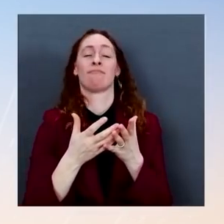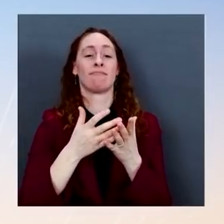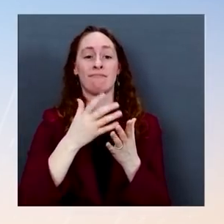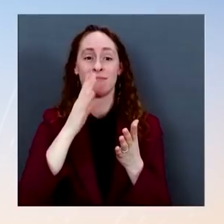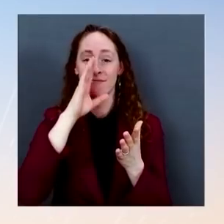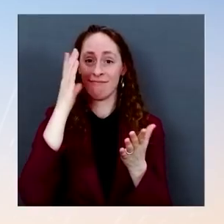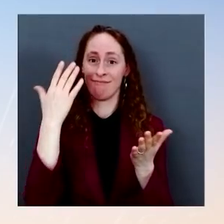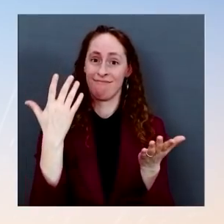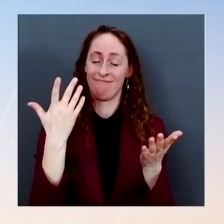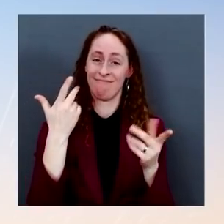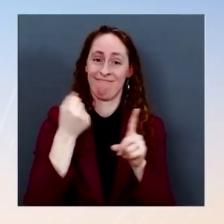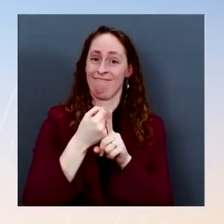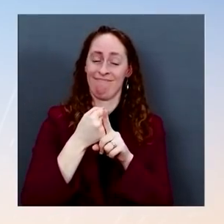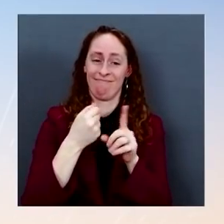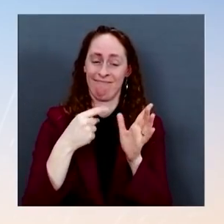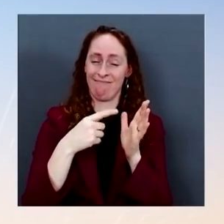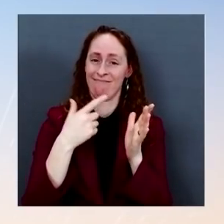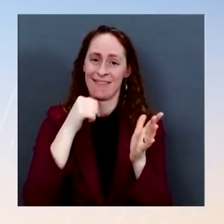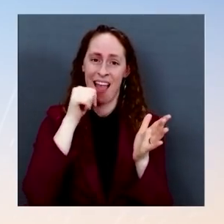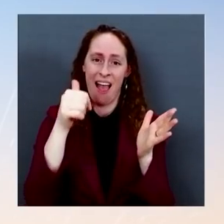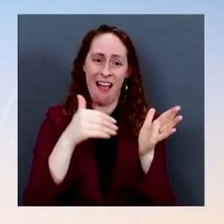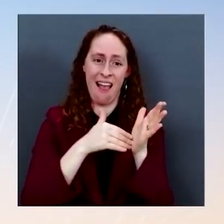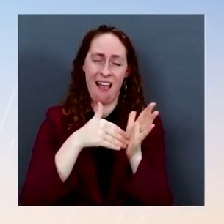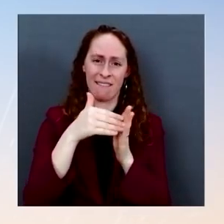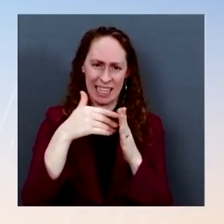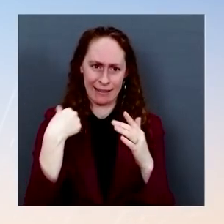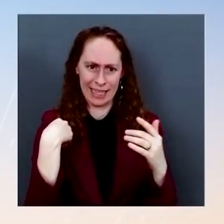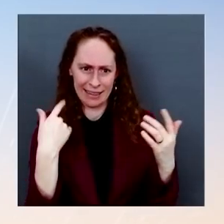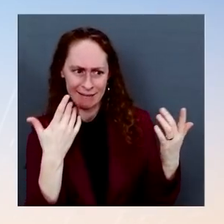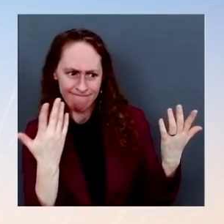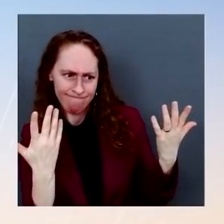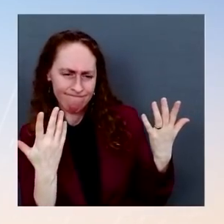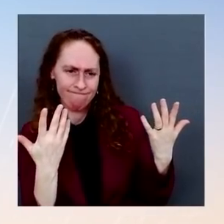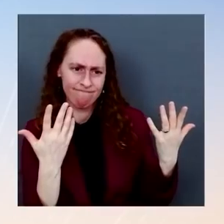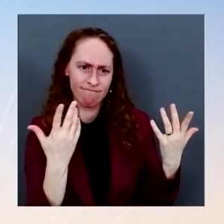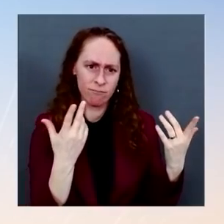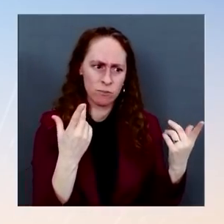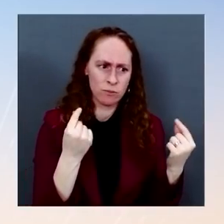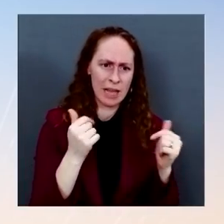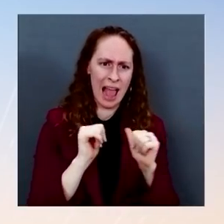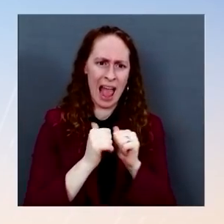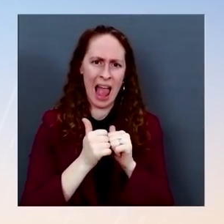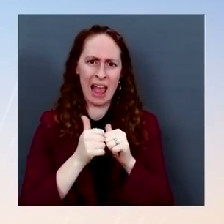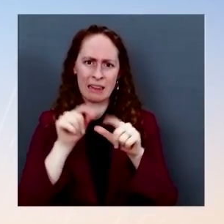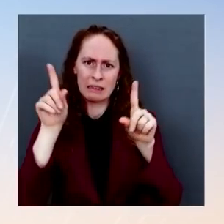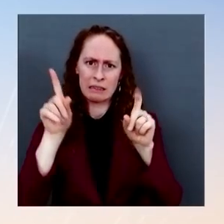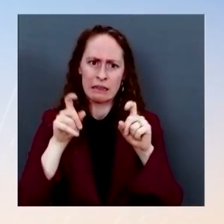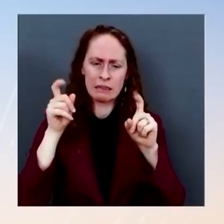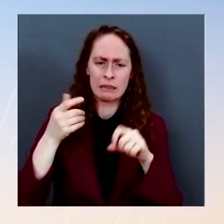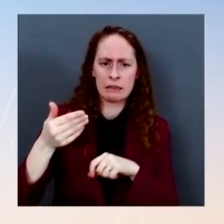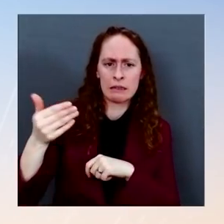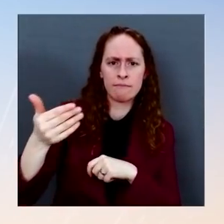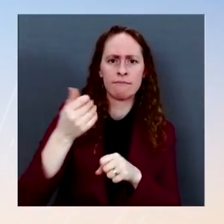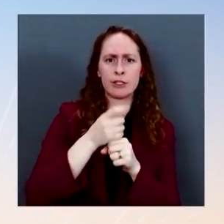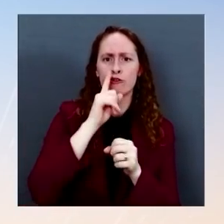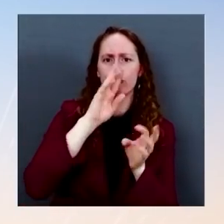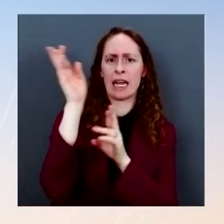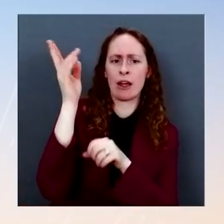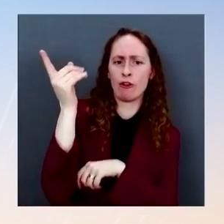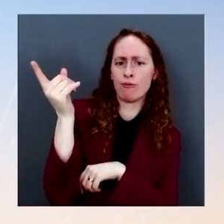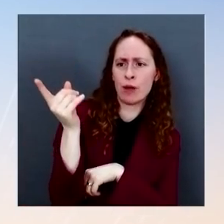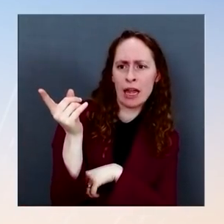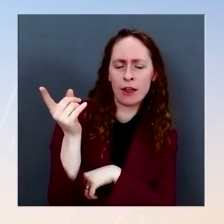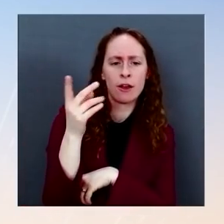to continue to increase access, make it affordable and accessible. That's important morally. It's important substantively